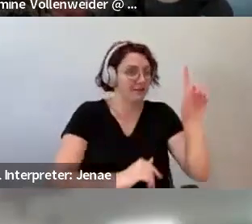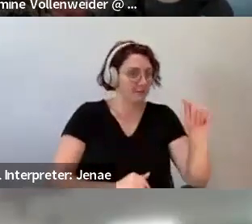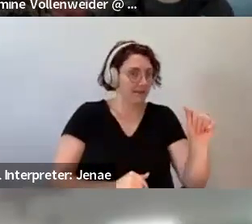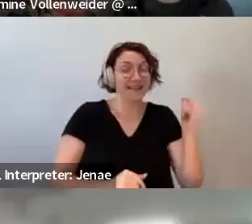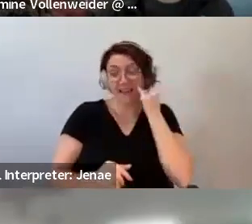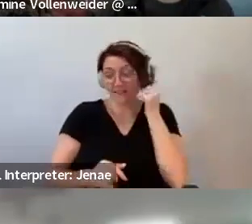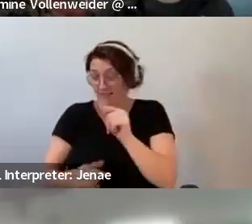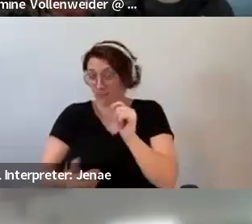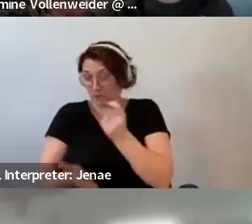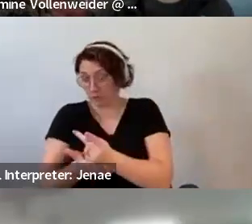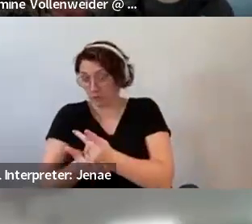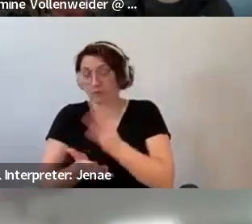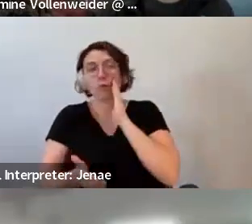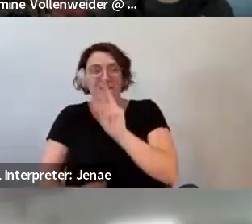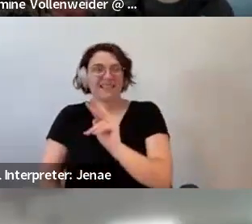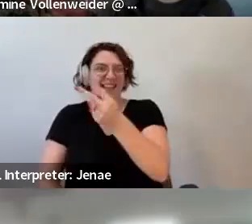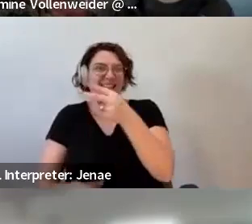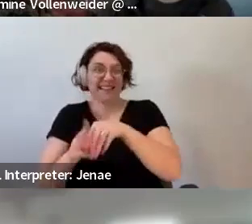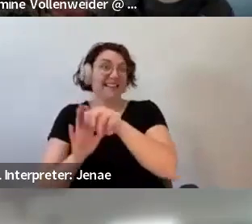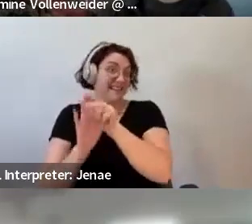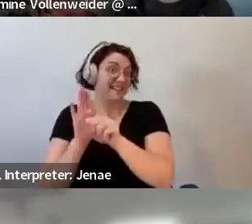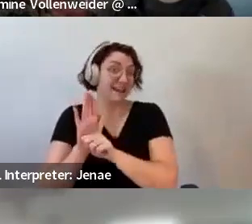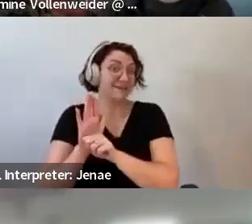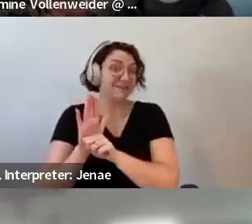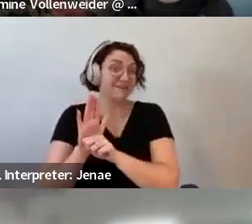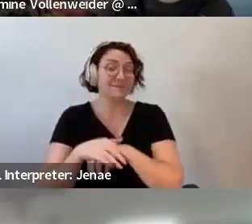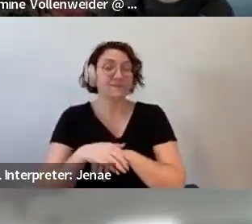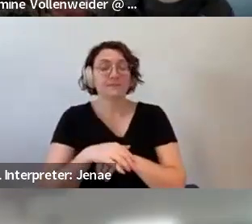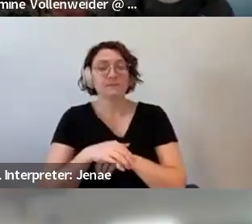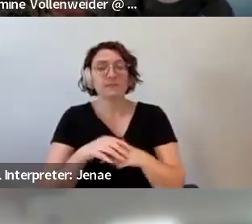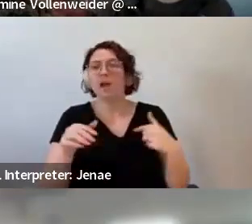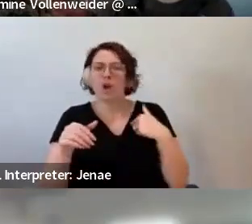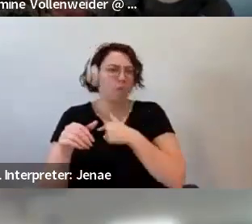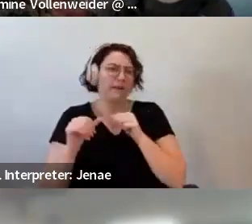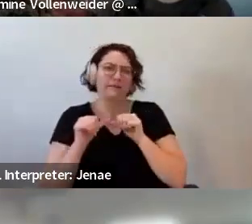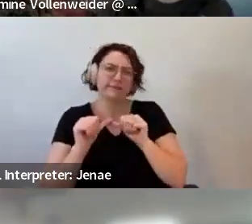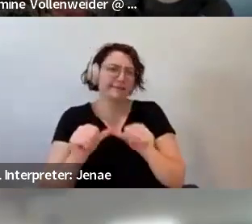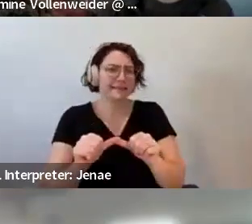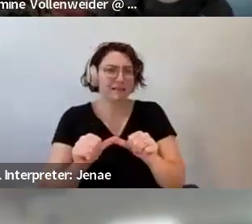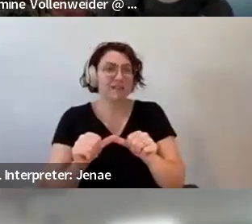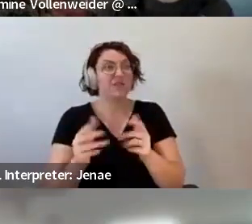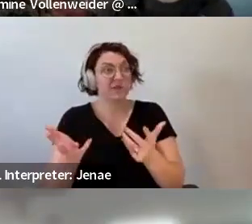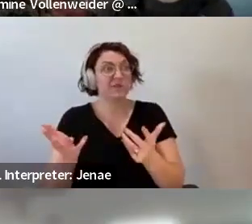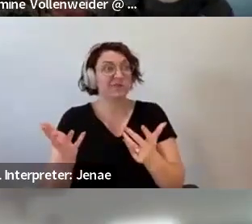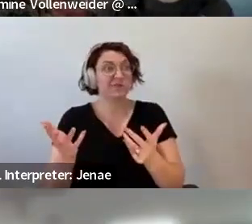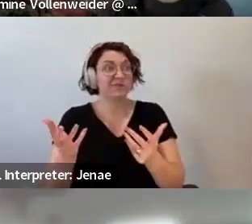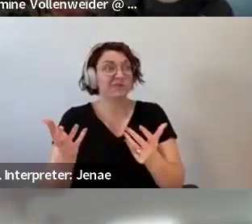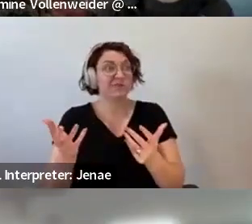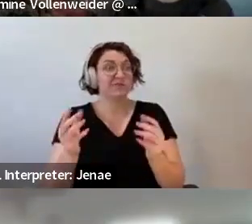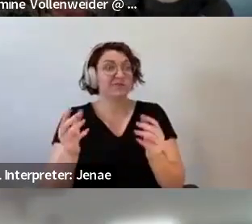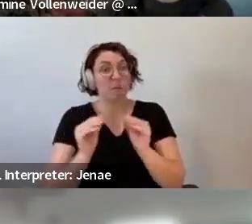approved, it would be the second one in the state. And as we have continued, aging service